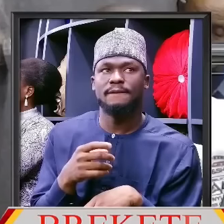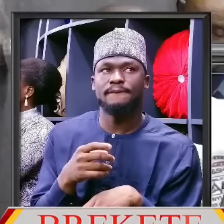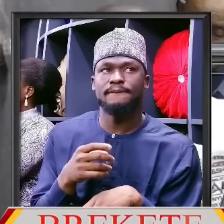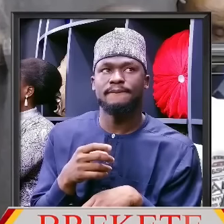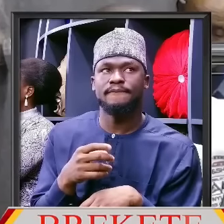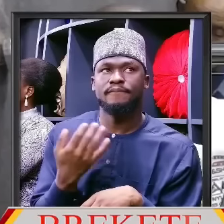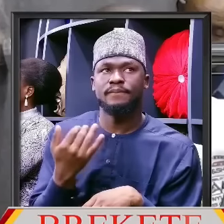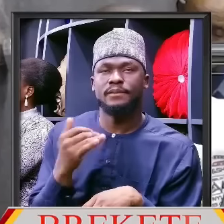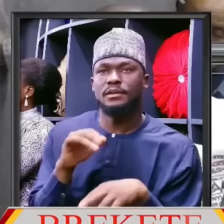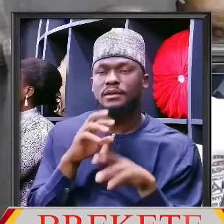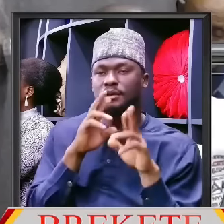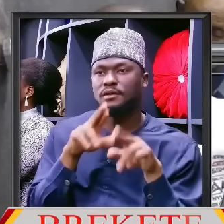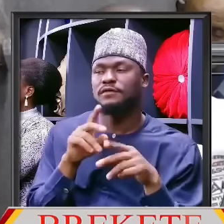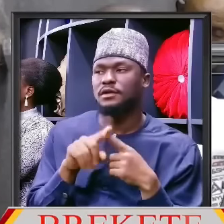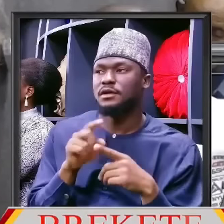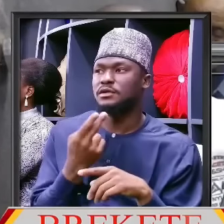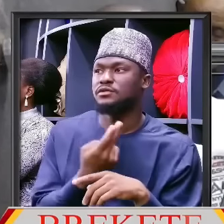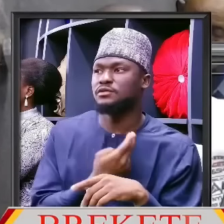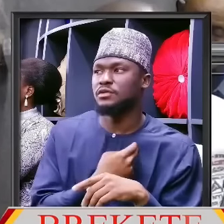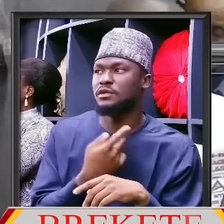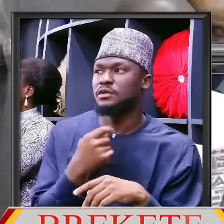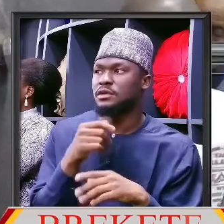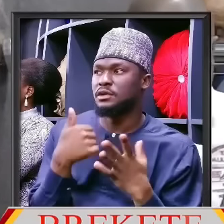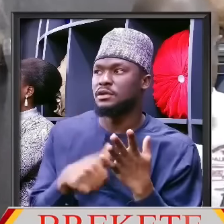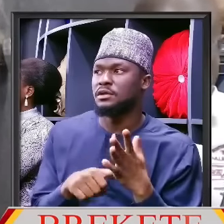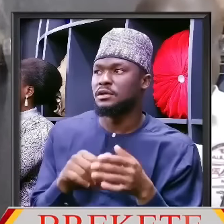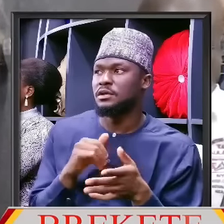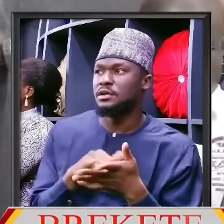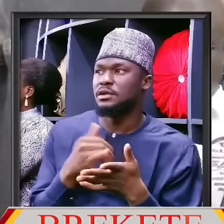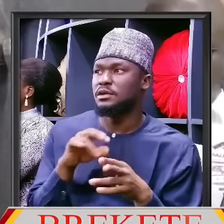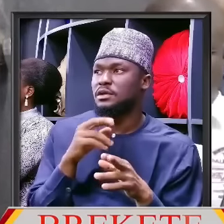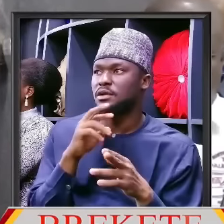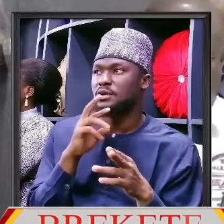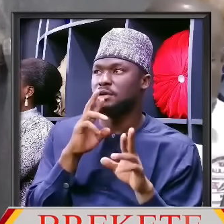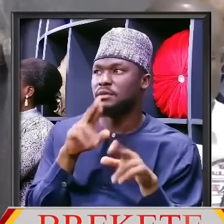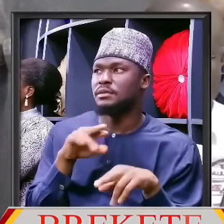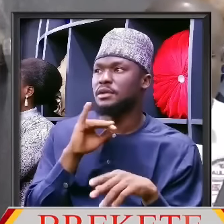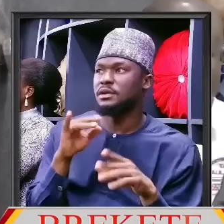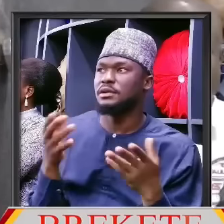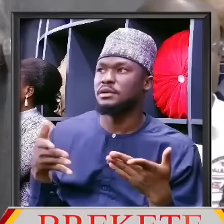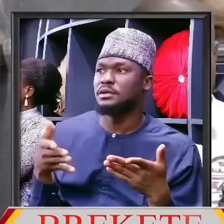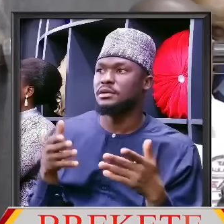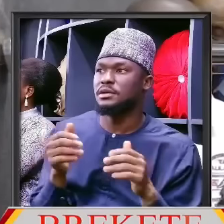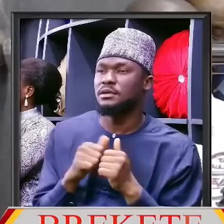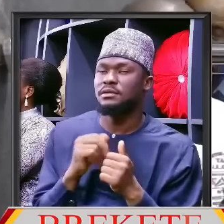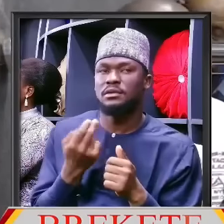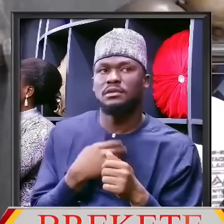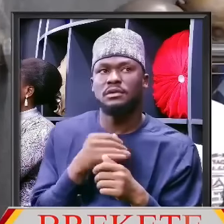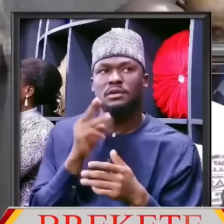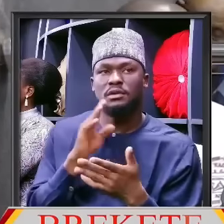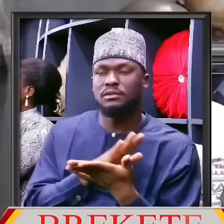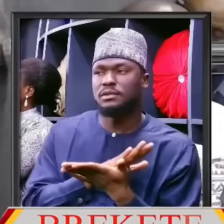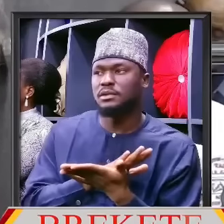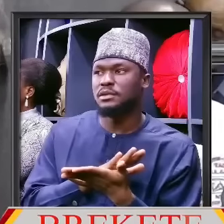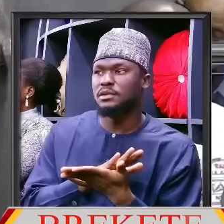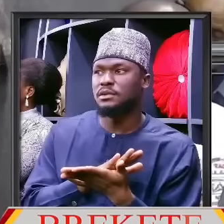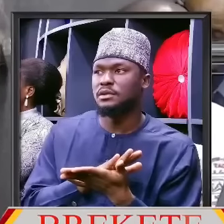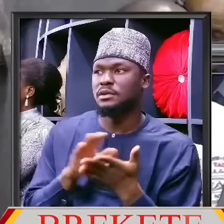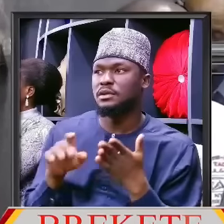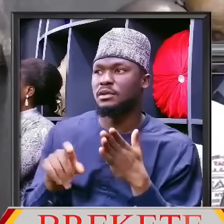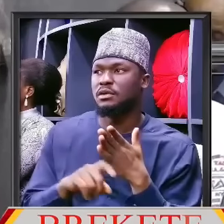Council replied us. The letter where they reply, is they here? And I will scan all of them to